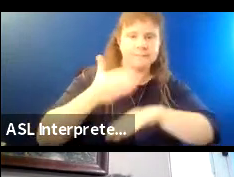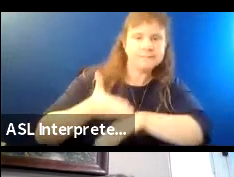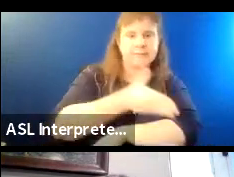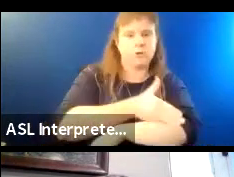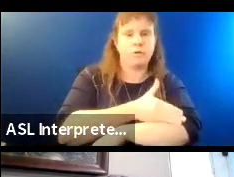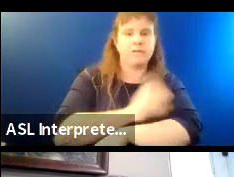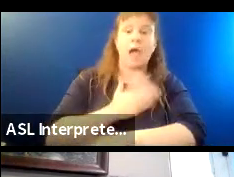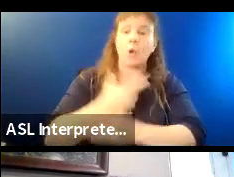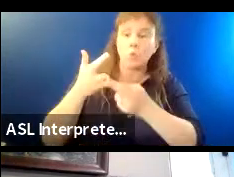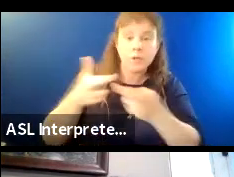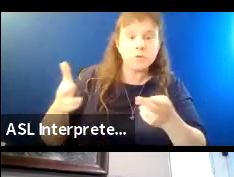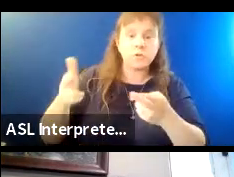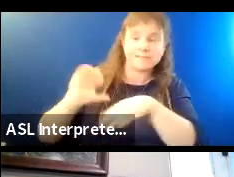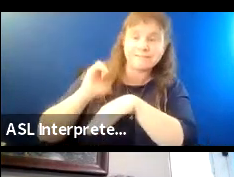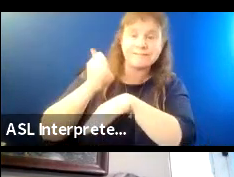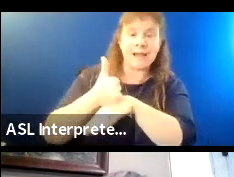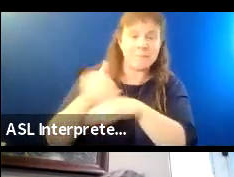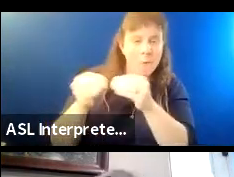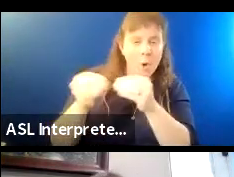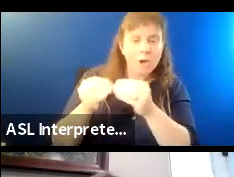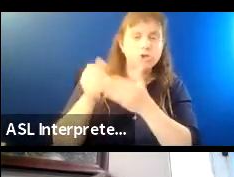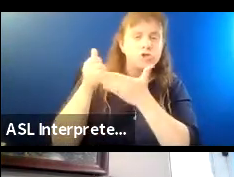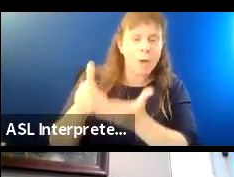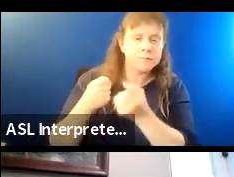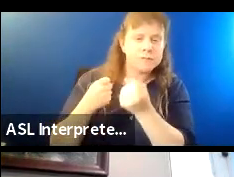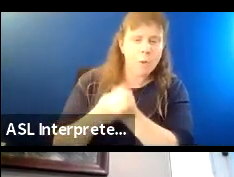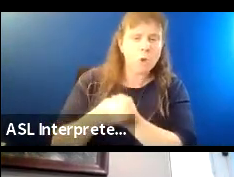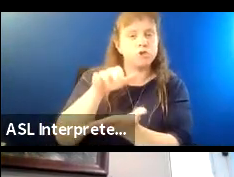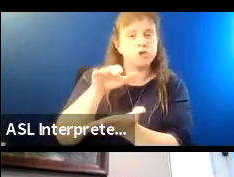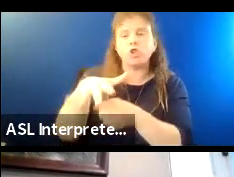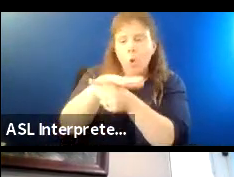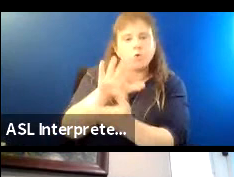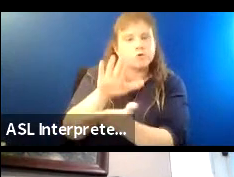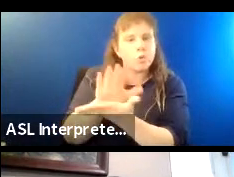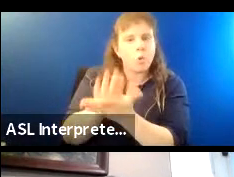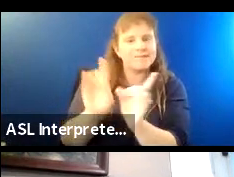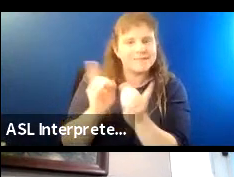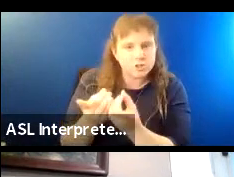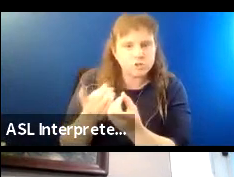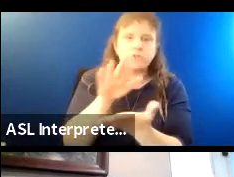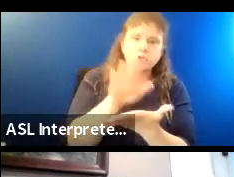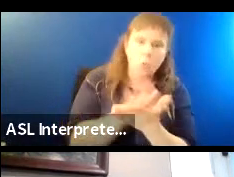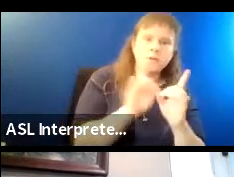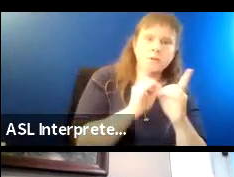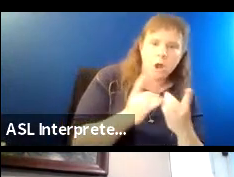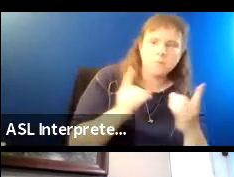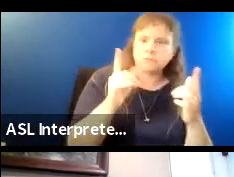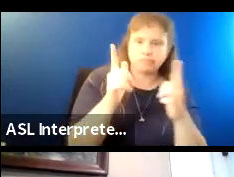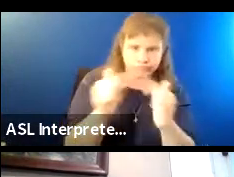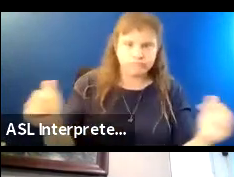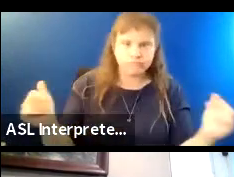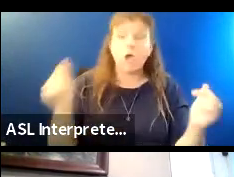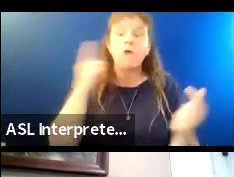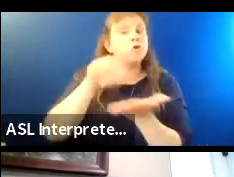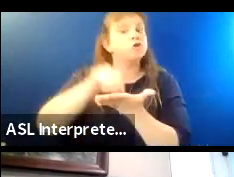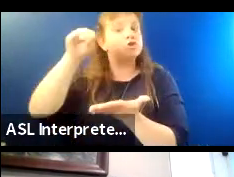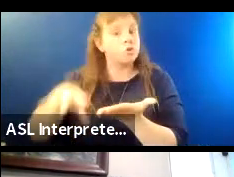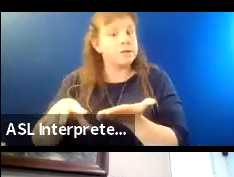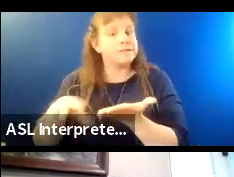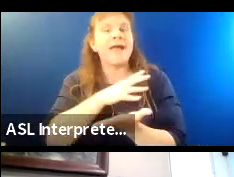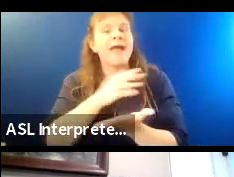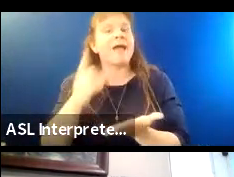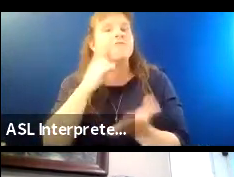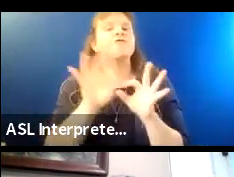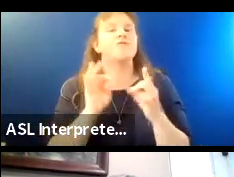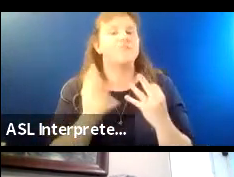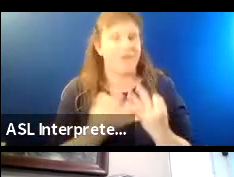to help local health departments, school districts, and others think about school-based vaccine clinics. And not only for the students, but for the families and